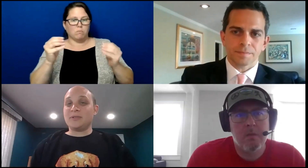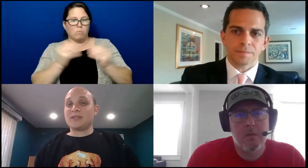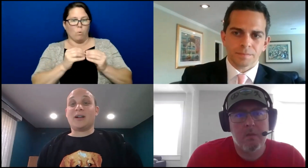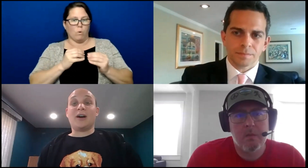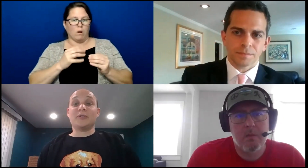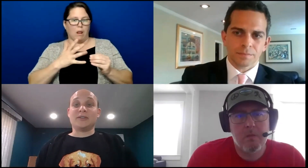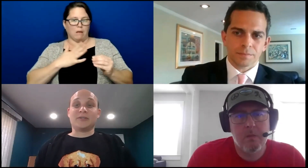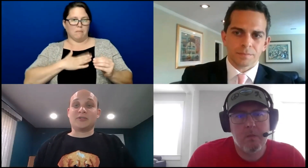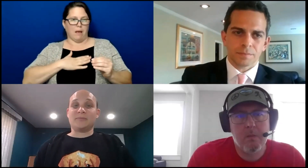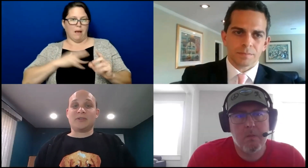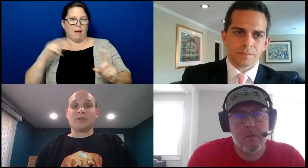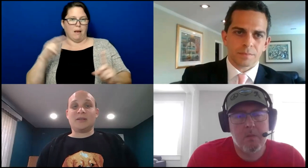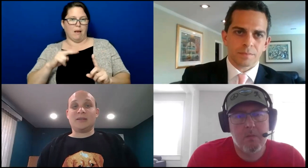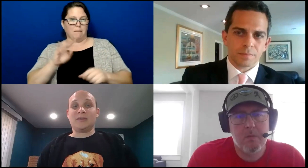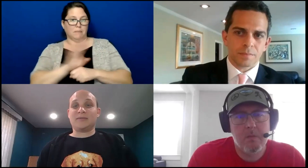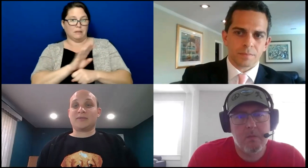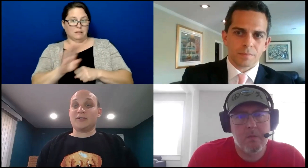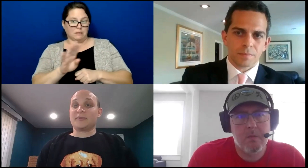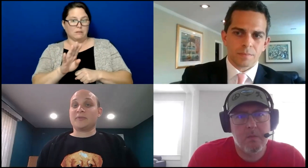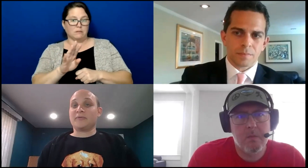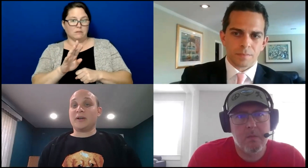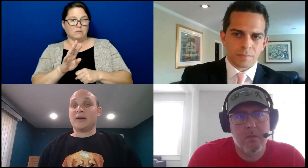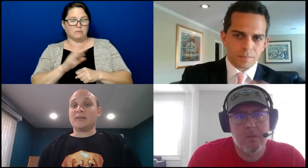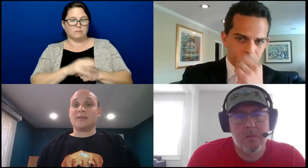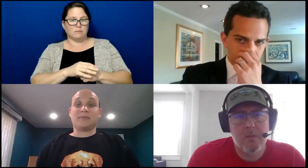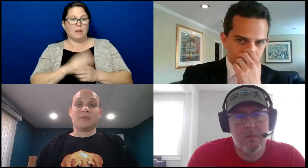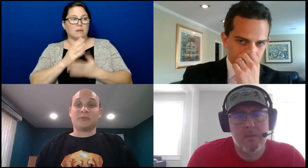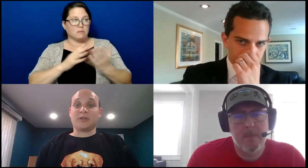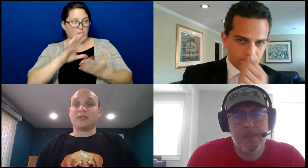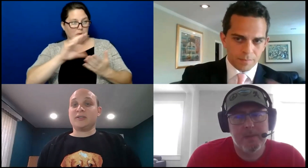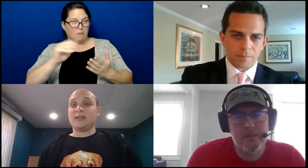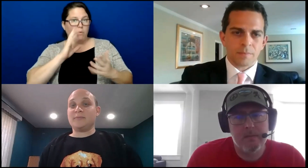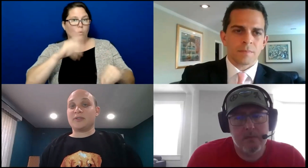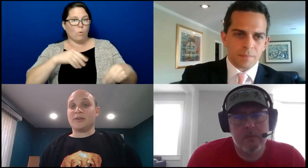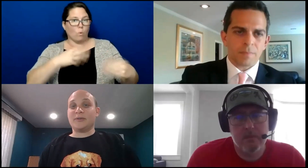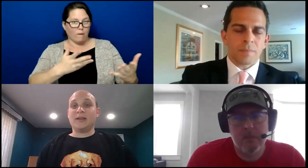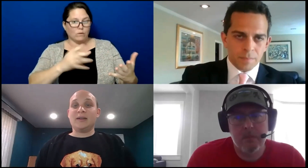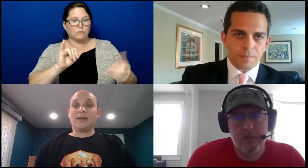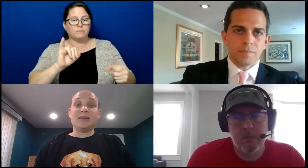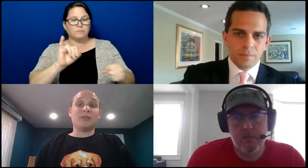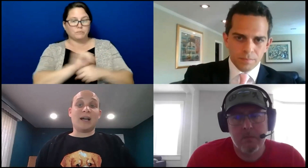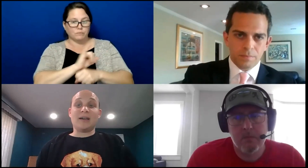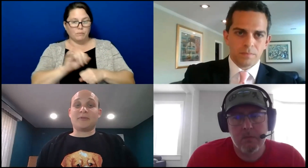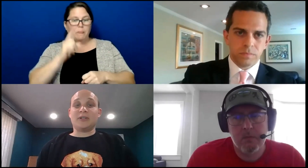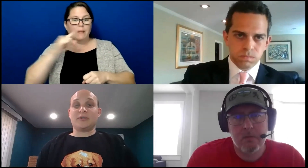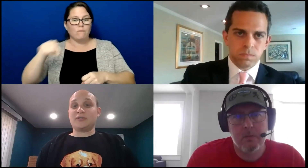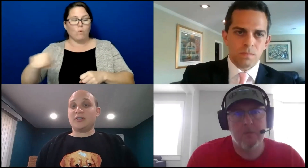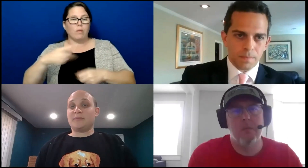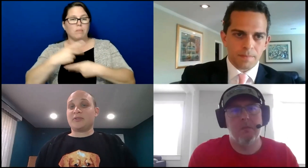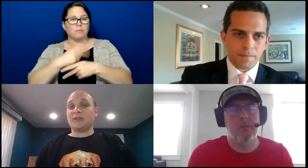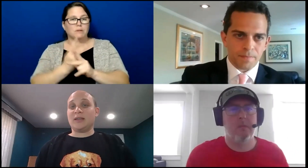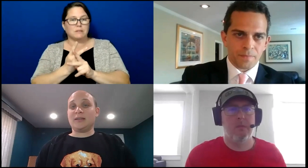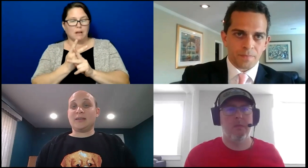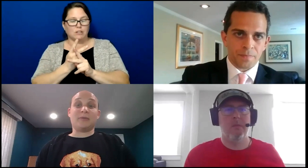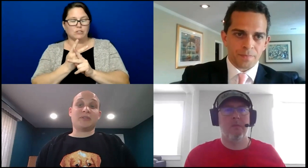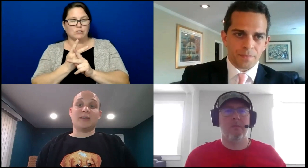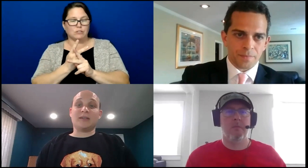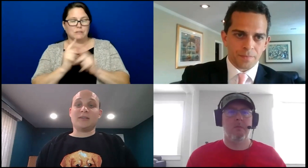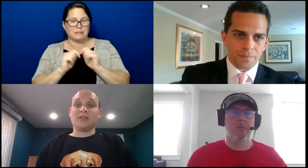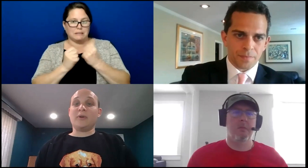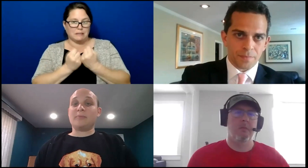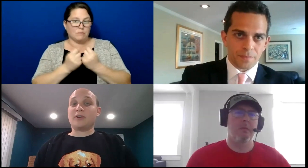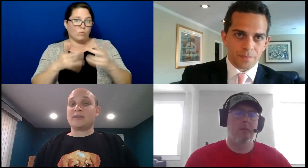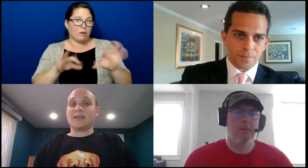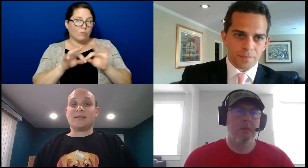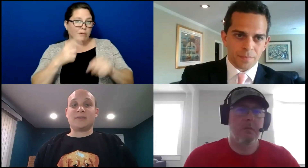also companies that offer internships in terms of the production team. So keep an eye out for internships. And then I would say